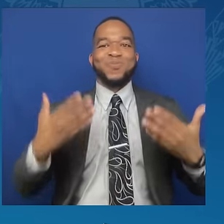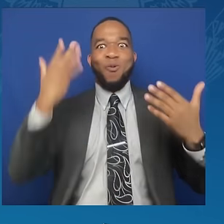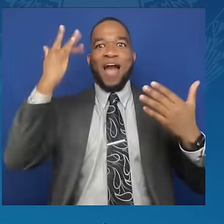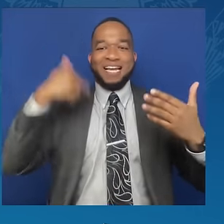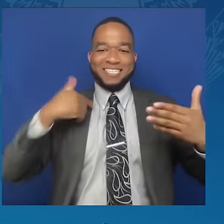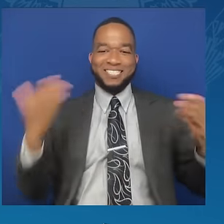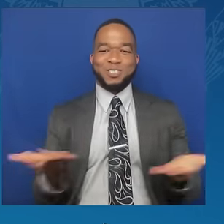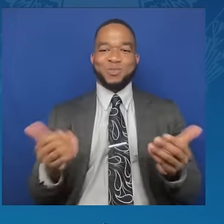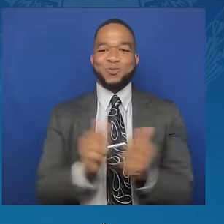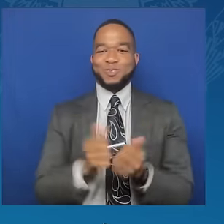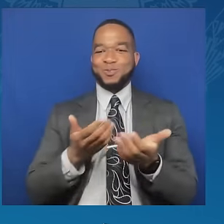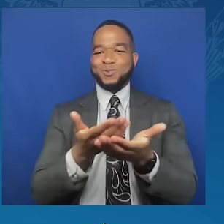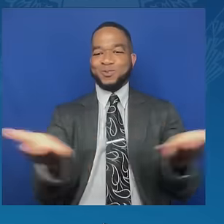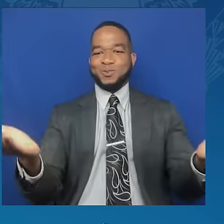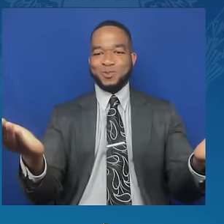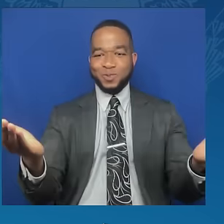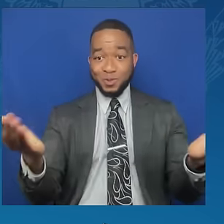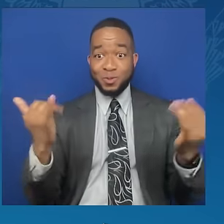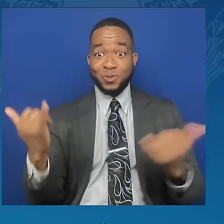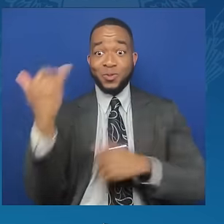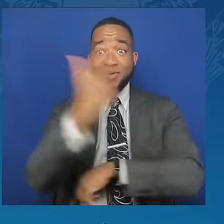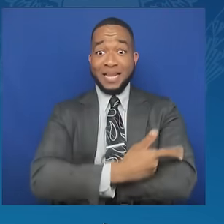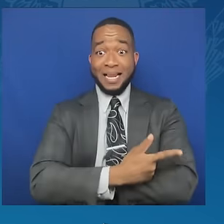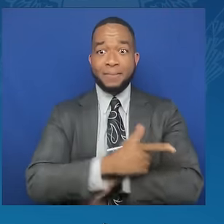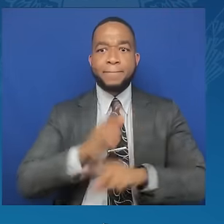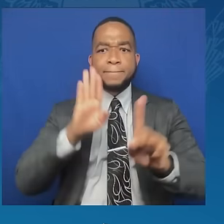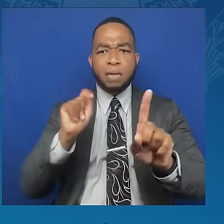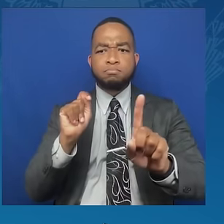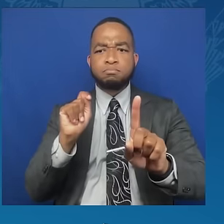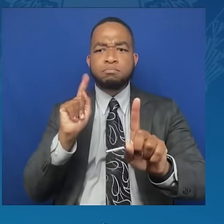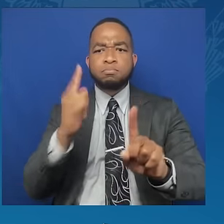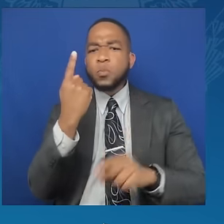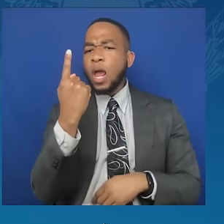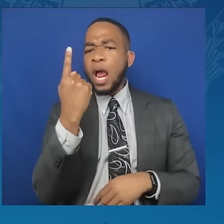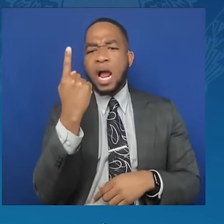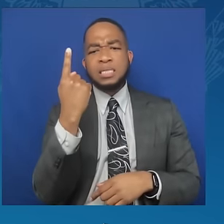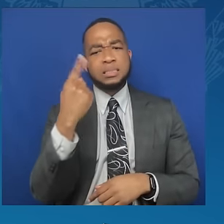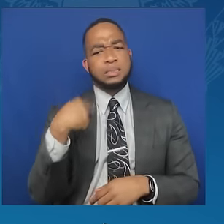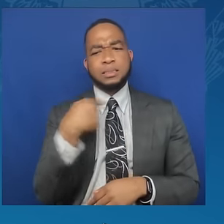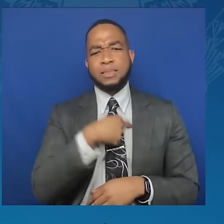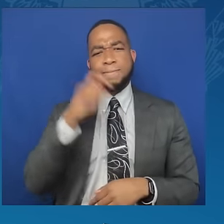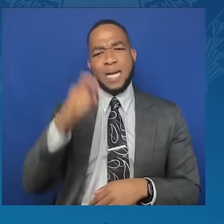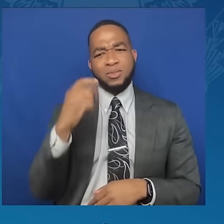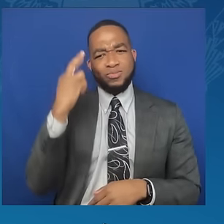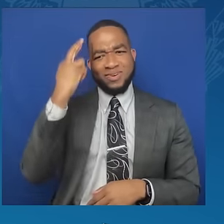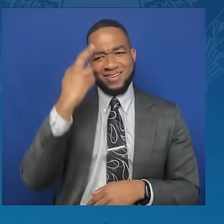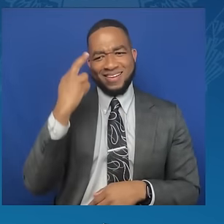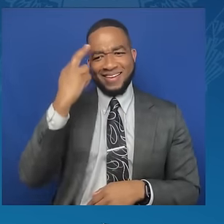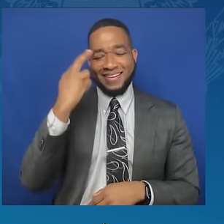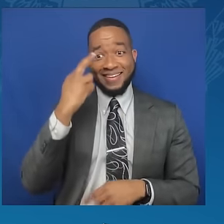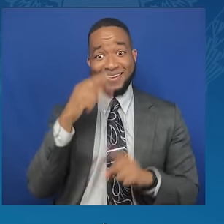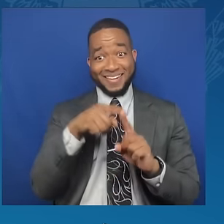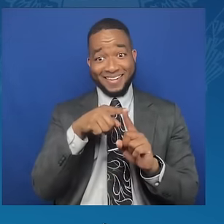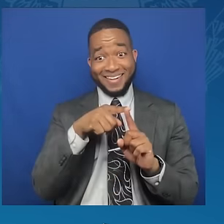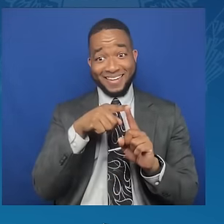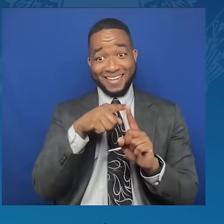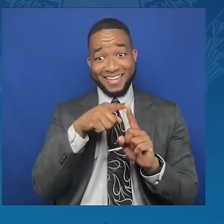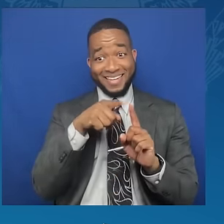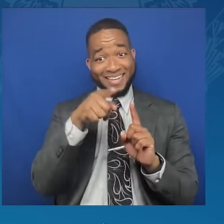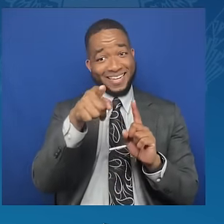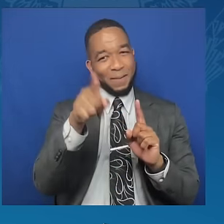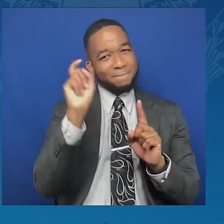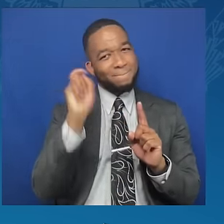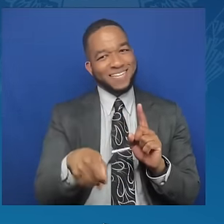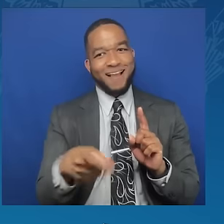one thing that we must realize. You have to be courageous in order